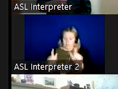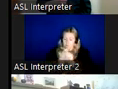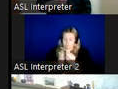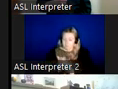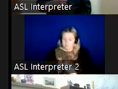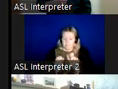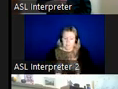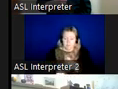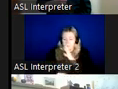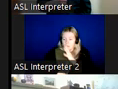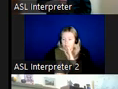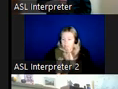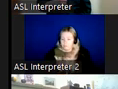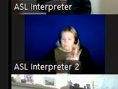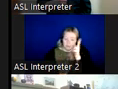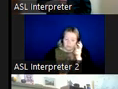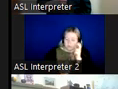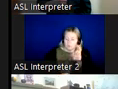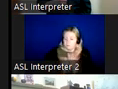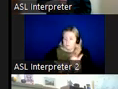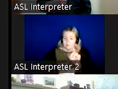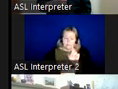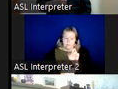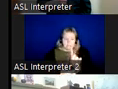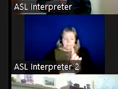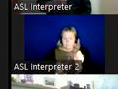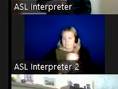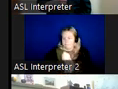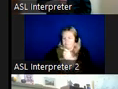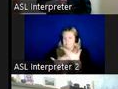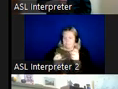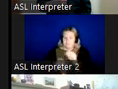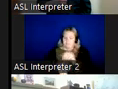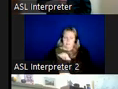audiobooks. And I'm sure DVDs and everything is not a problem as well.